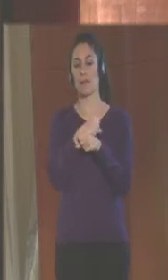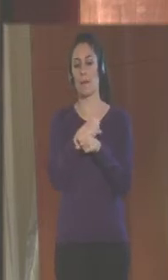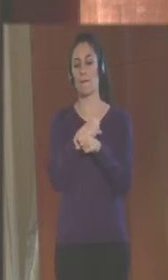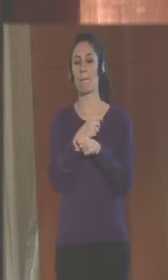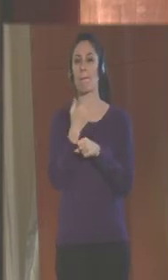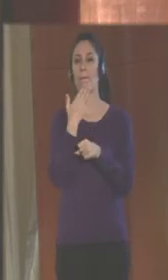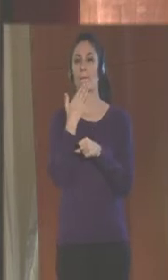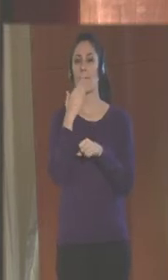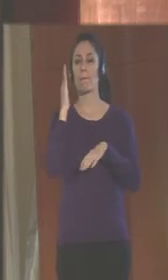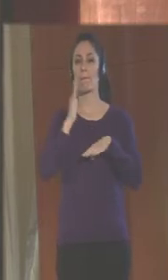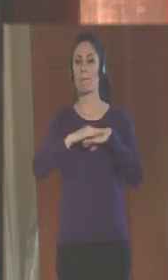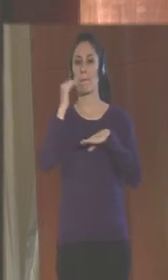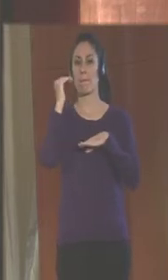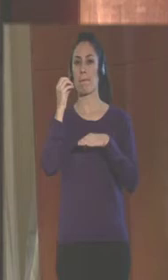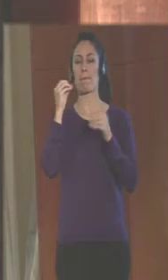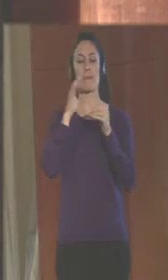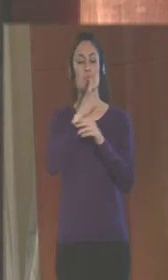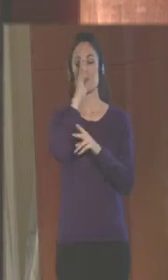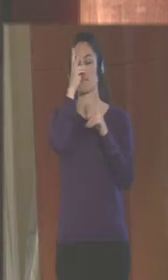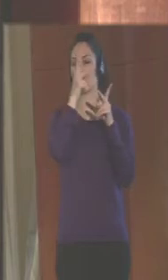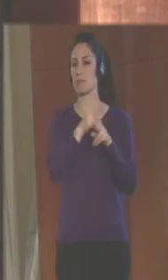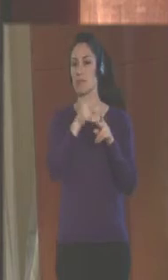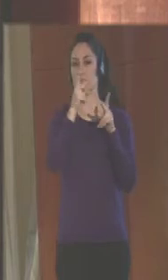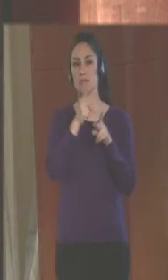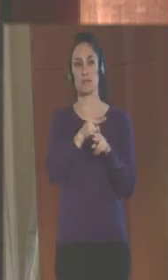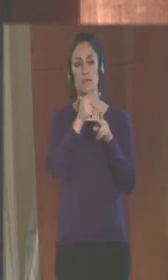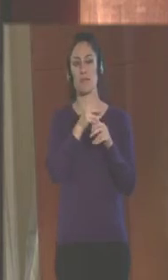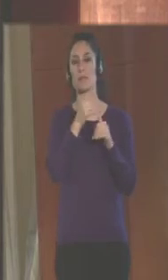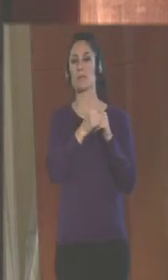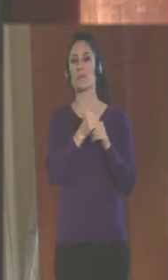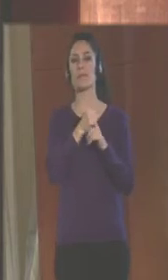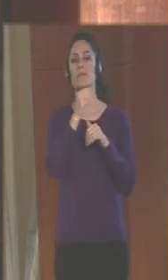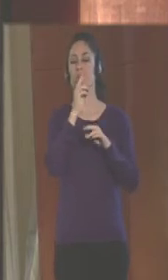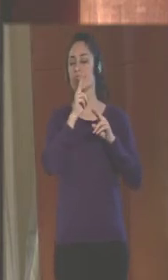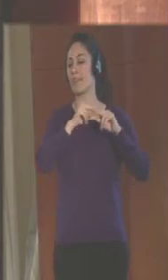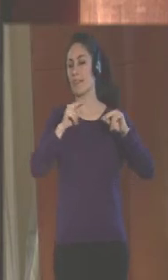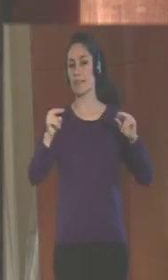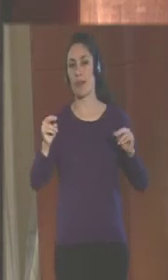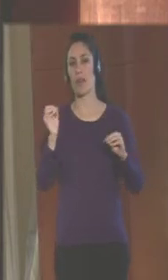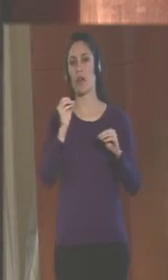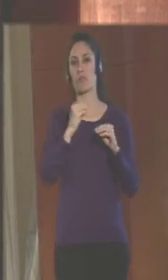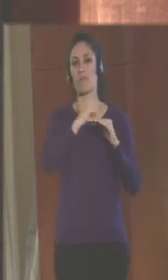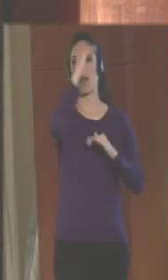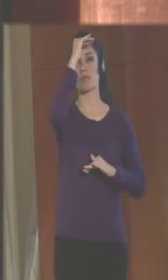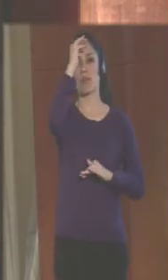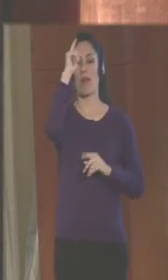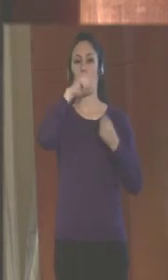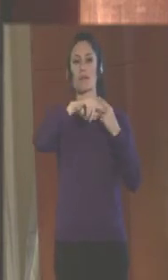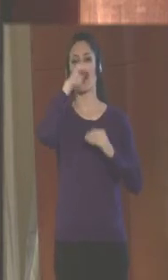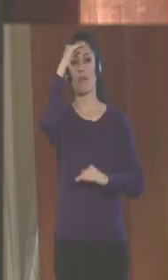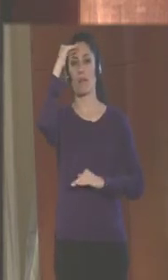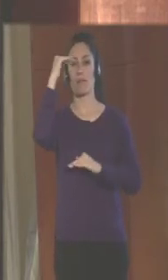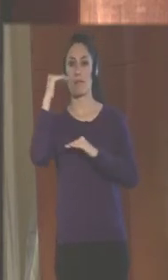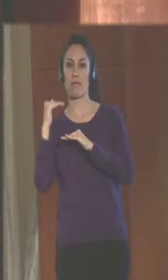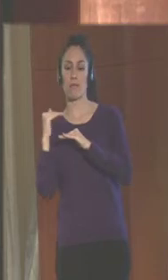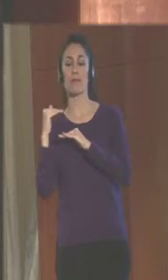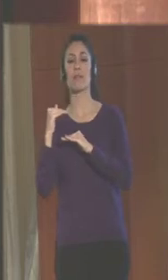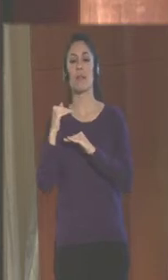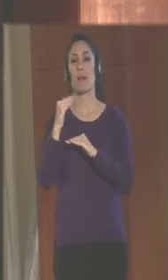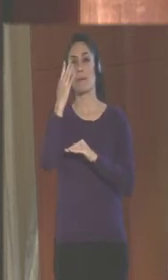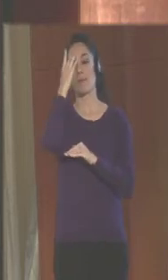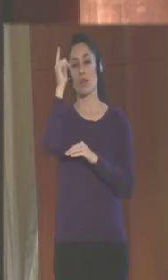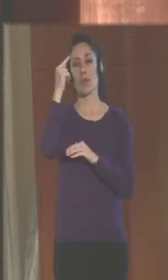we measure it as event occurrence from least greater frequency, so